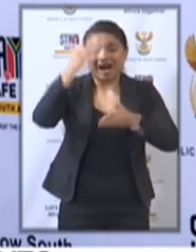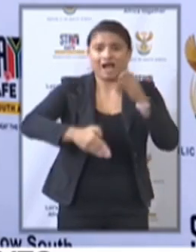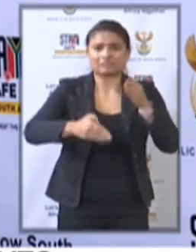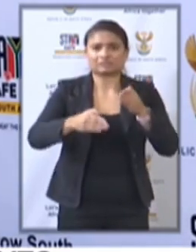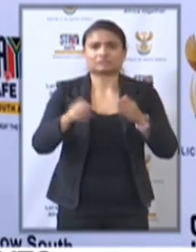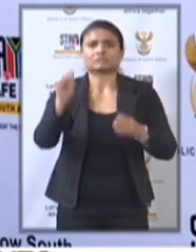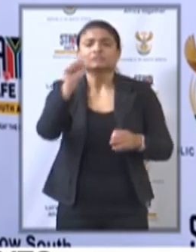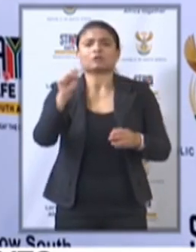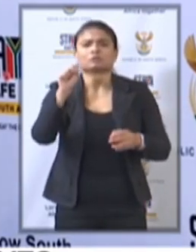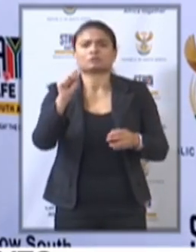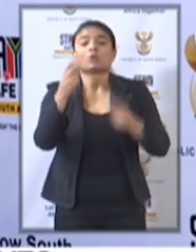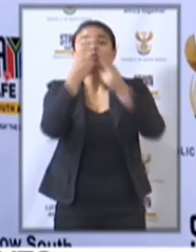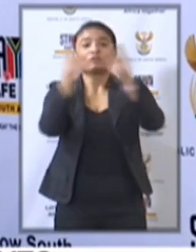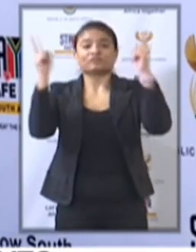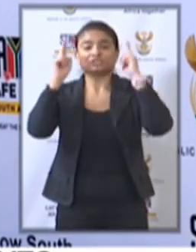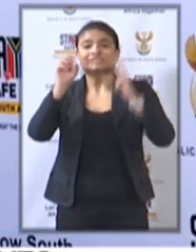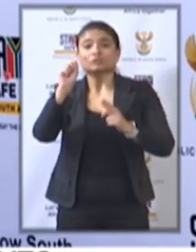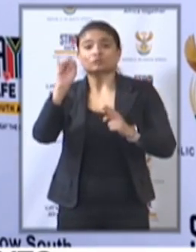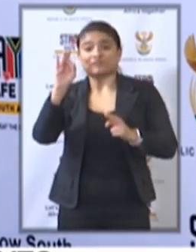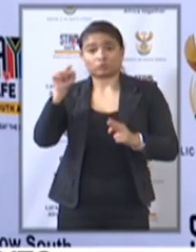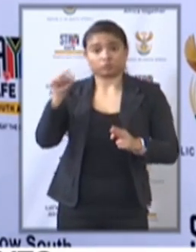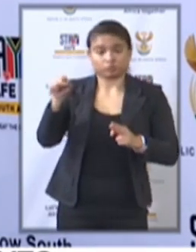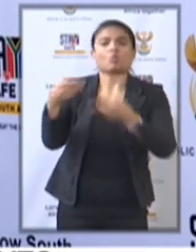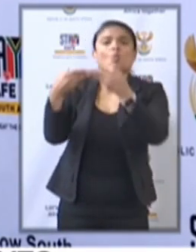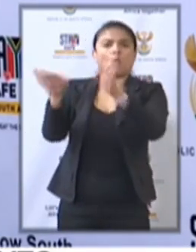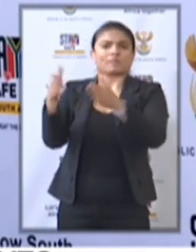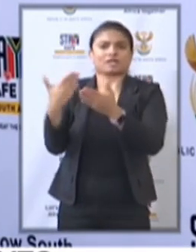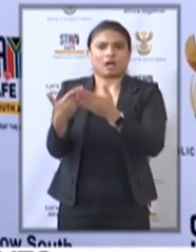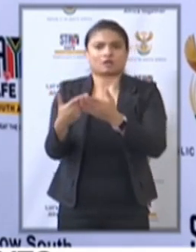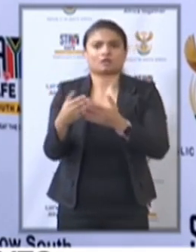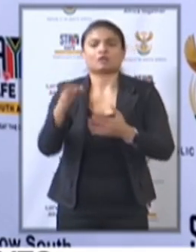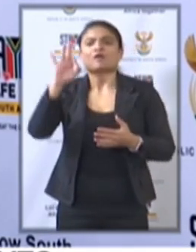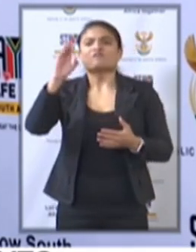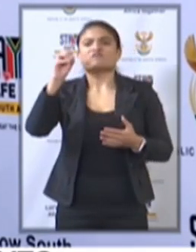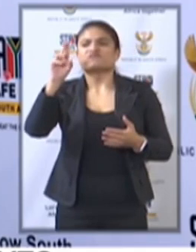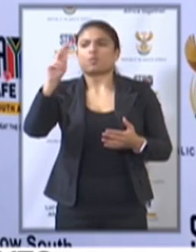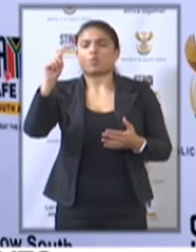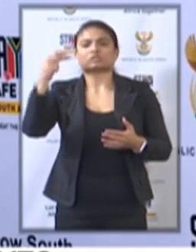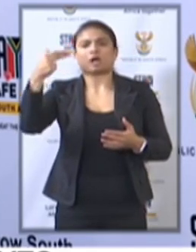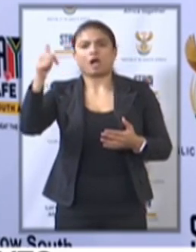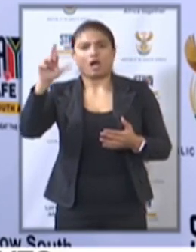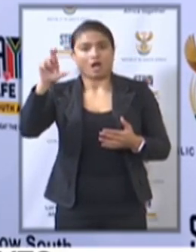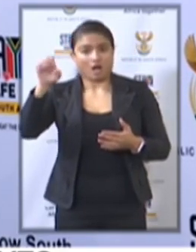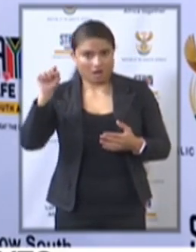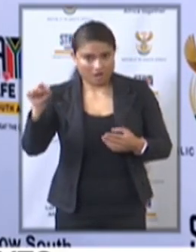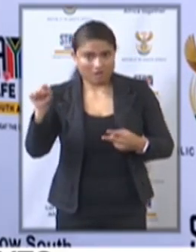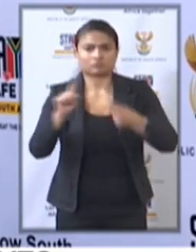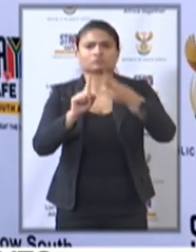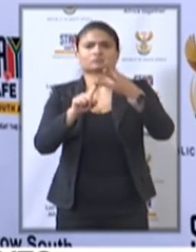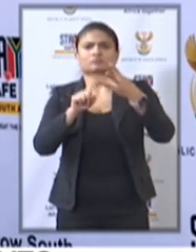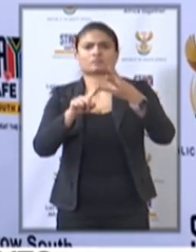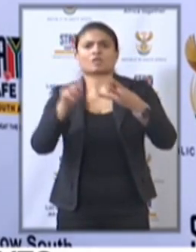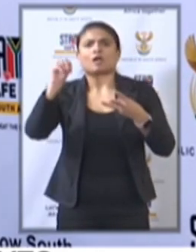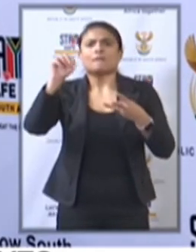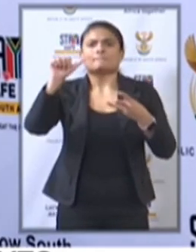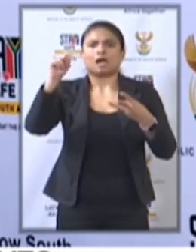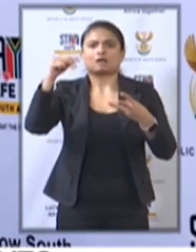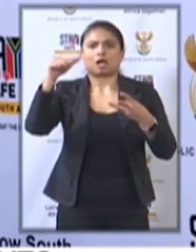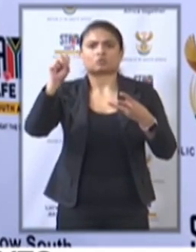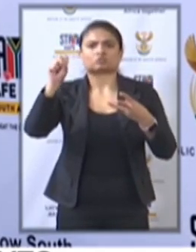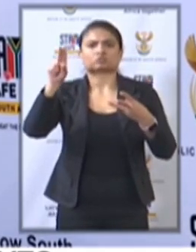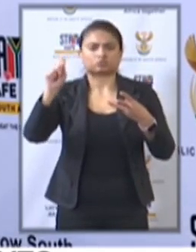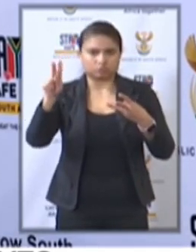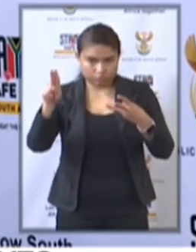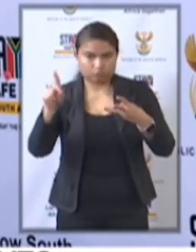of July, University of Fort Hare from the 13th of July, Mangosuthu University of Technology from the 17th